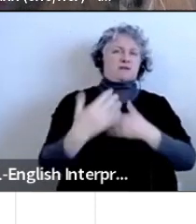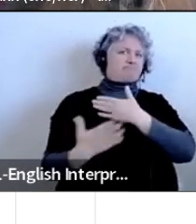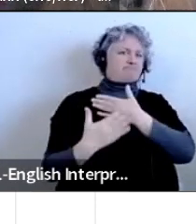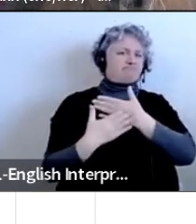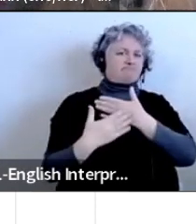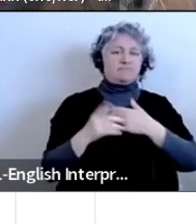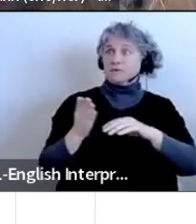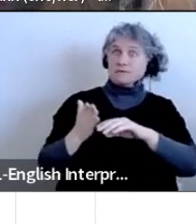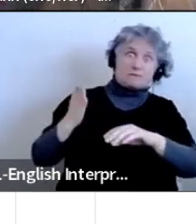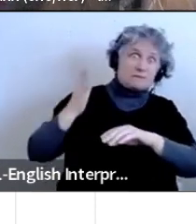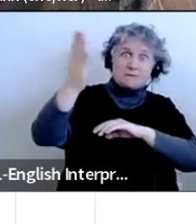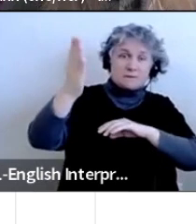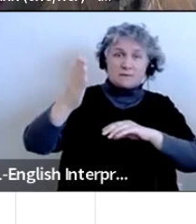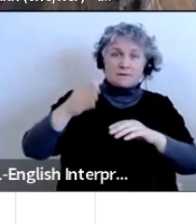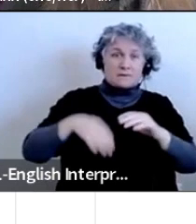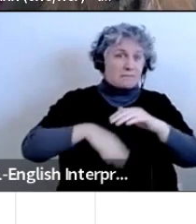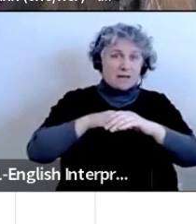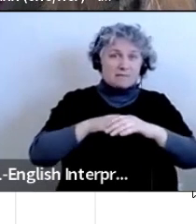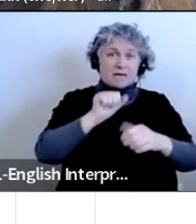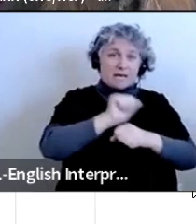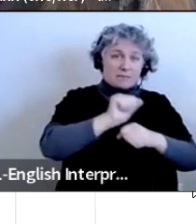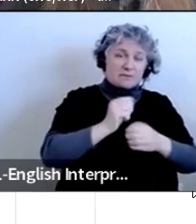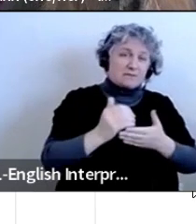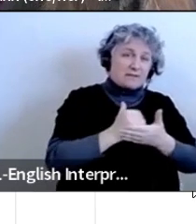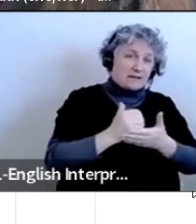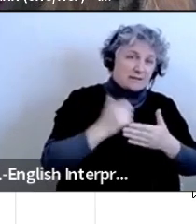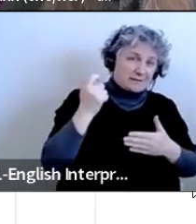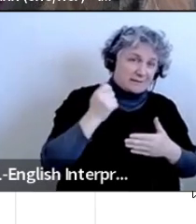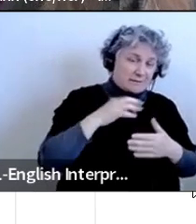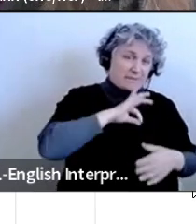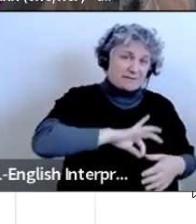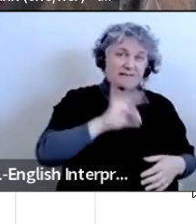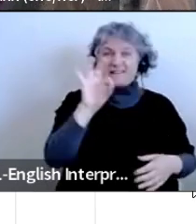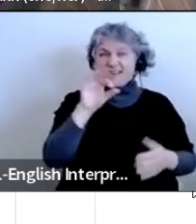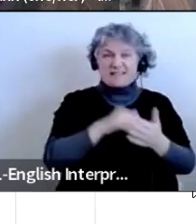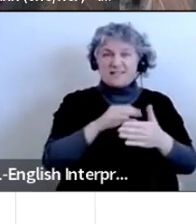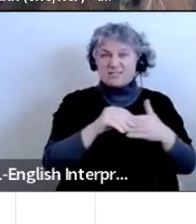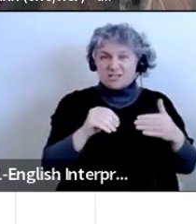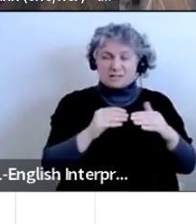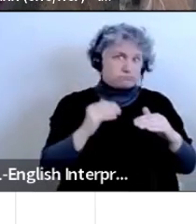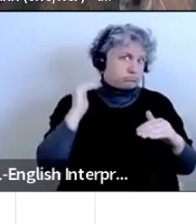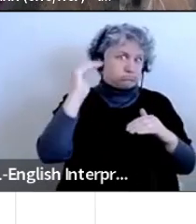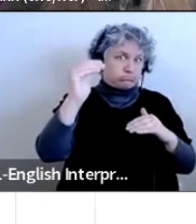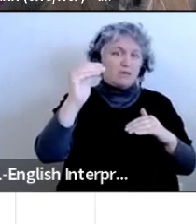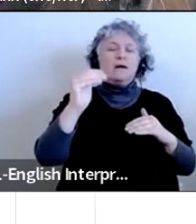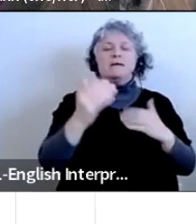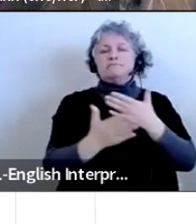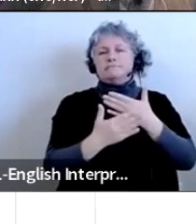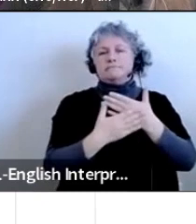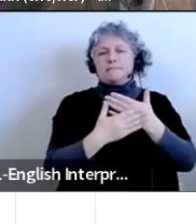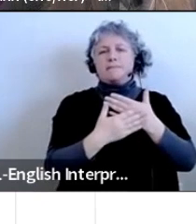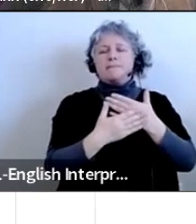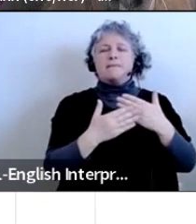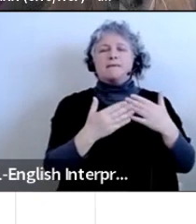you have exceeded the maximum spend for labor, salary, and benefits of $9,000. So then that will prompt you to